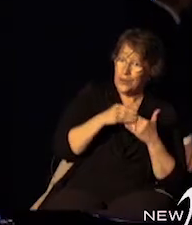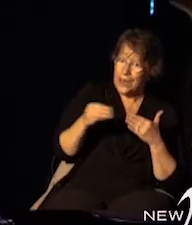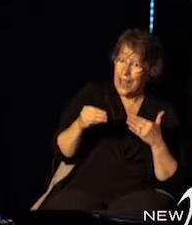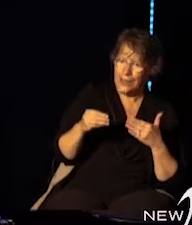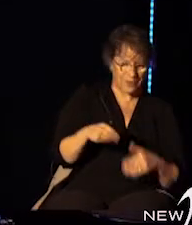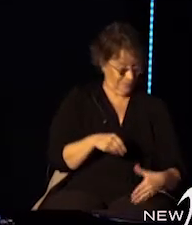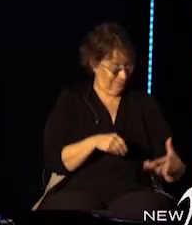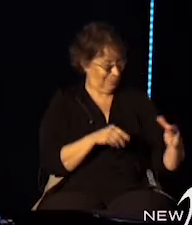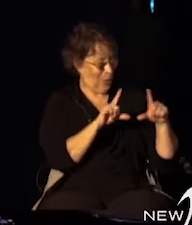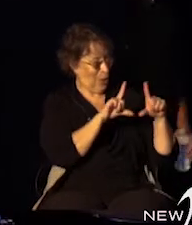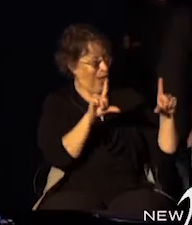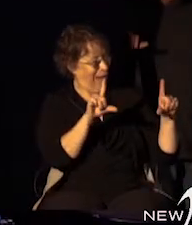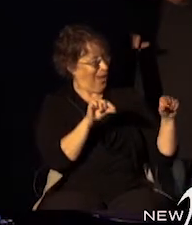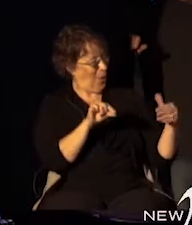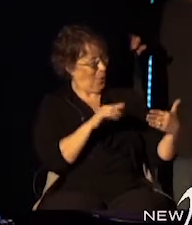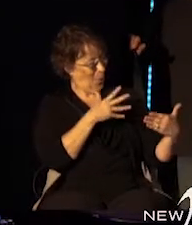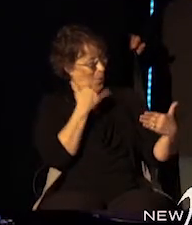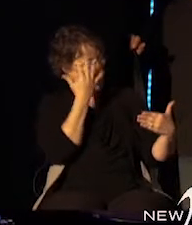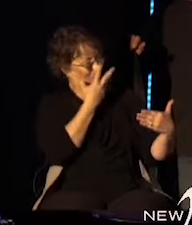that $100 bill.